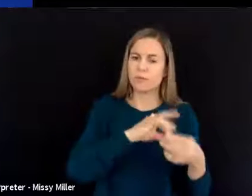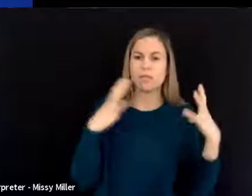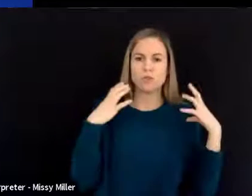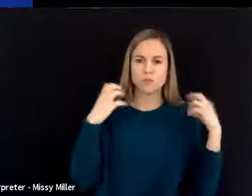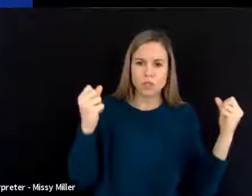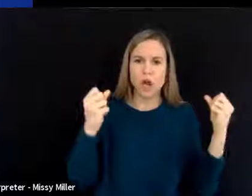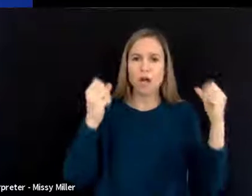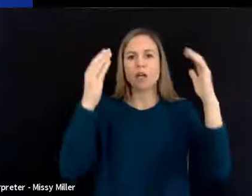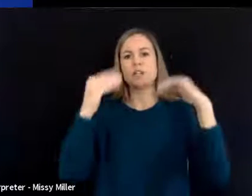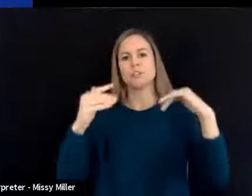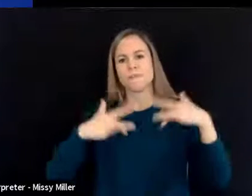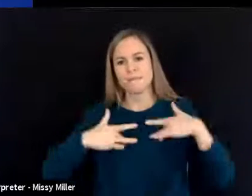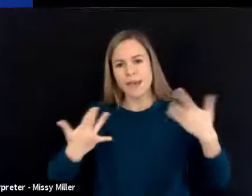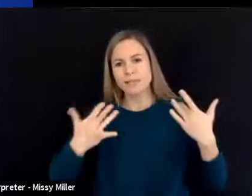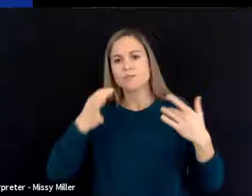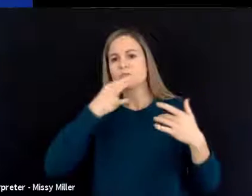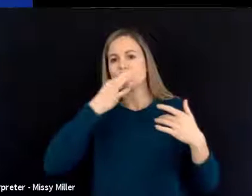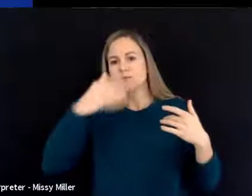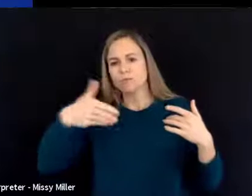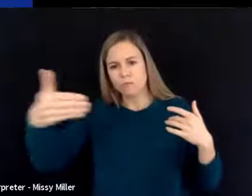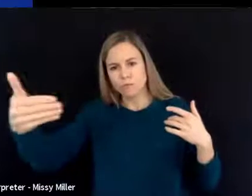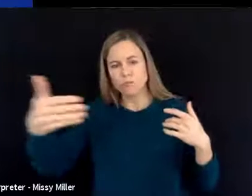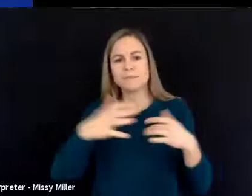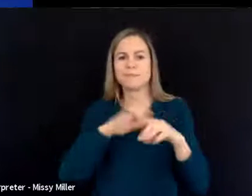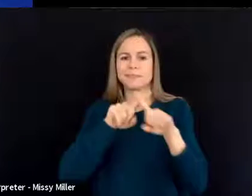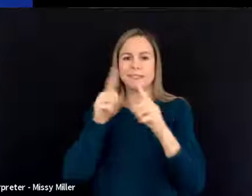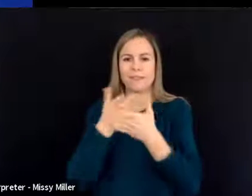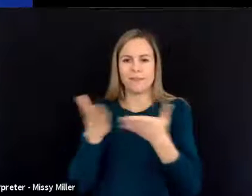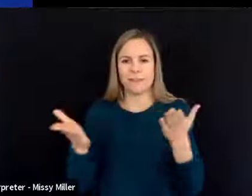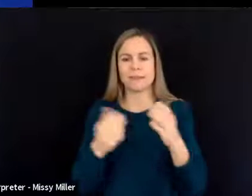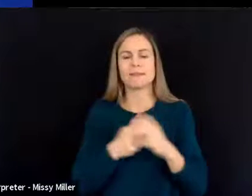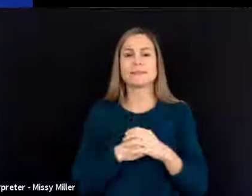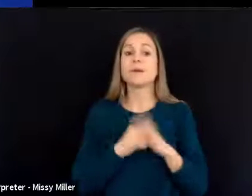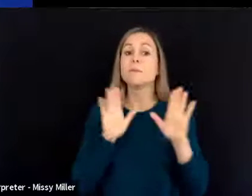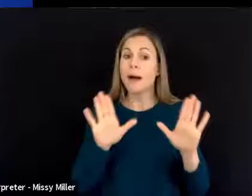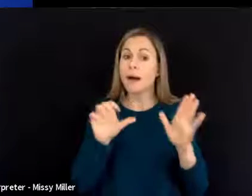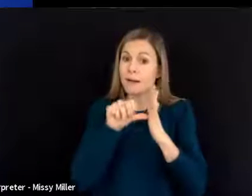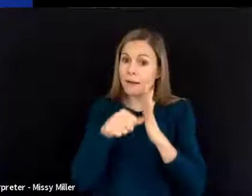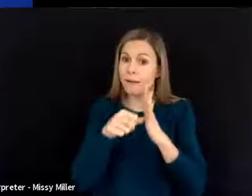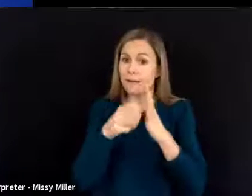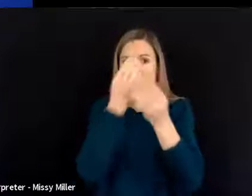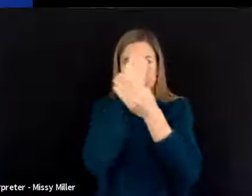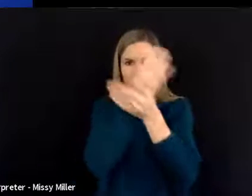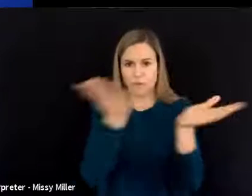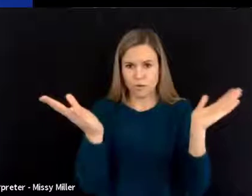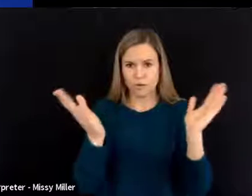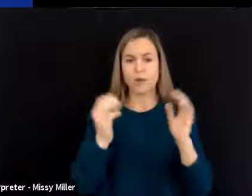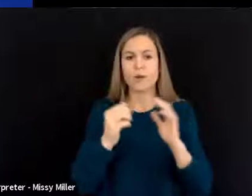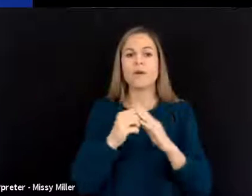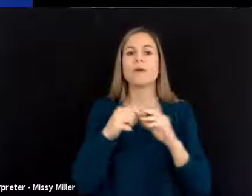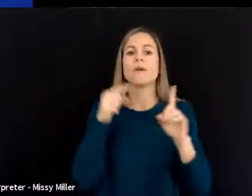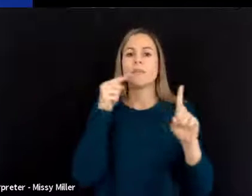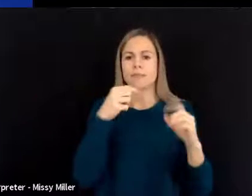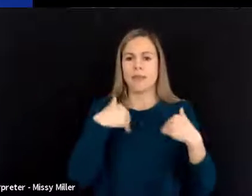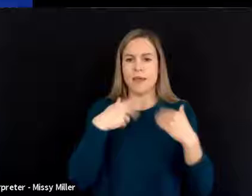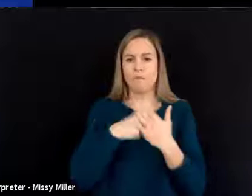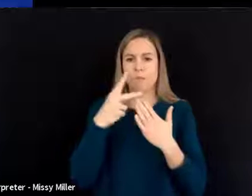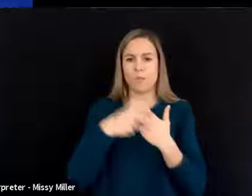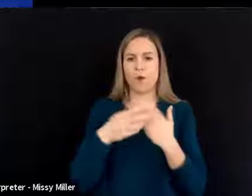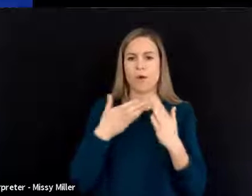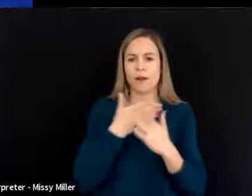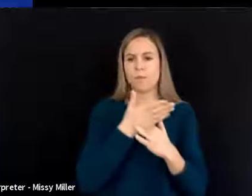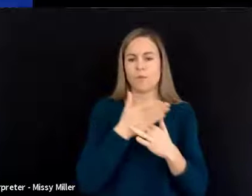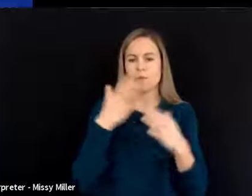are coming, you name it. But one of the things we wanted to make sure everyone knew is that they have a program through the CHARGE